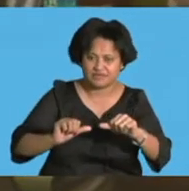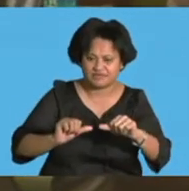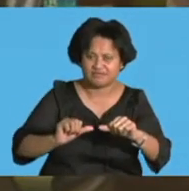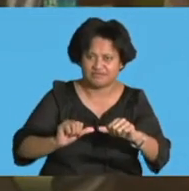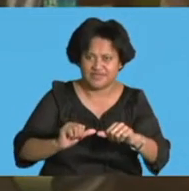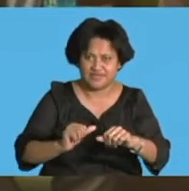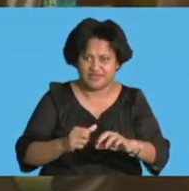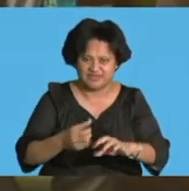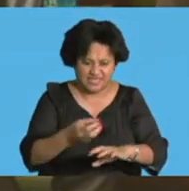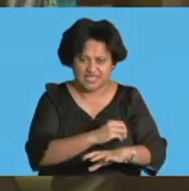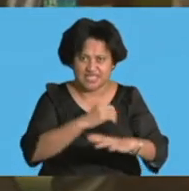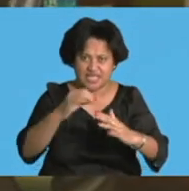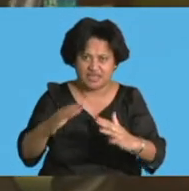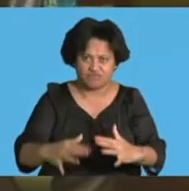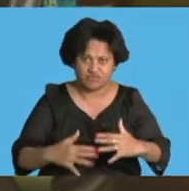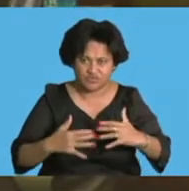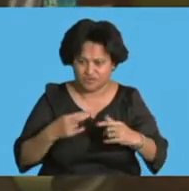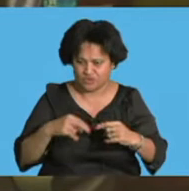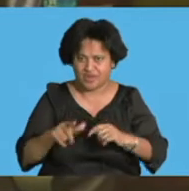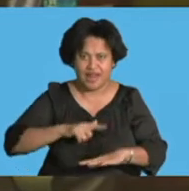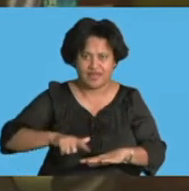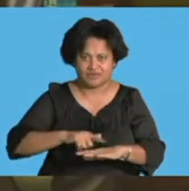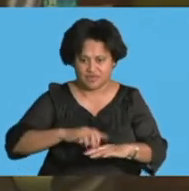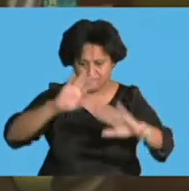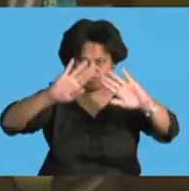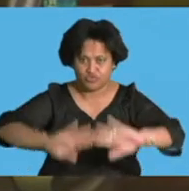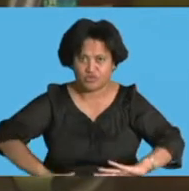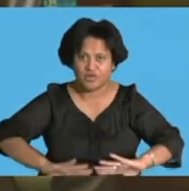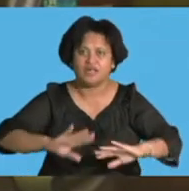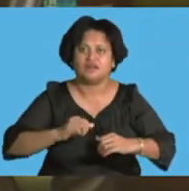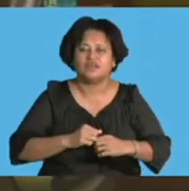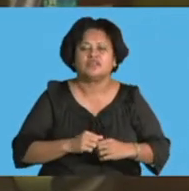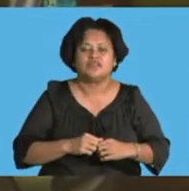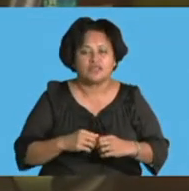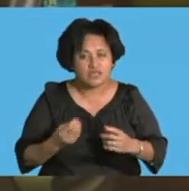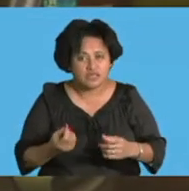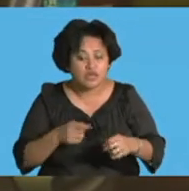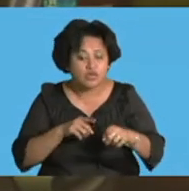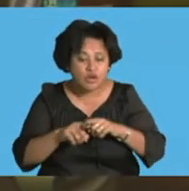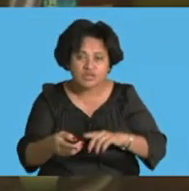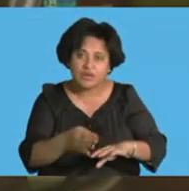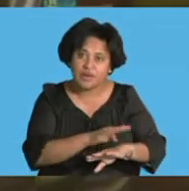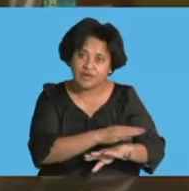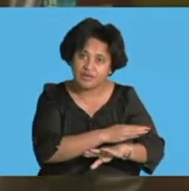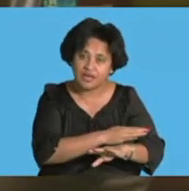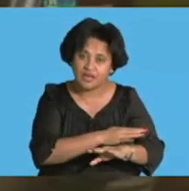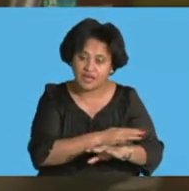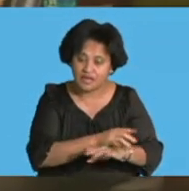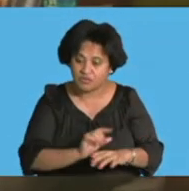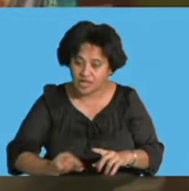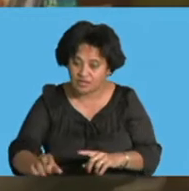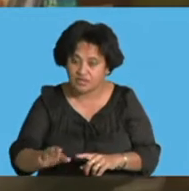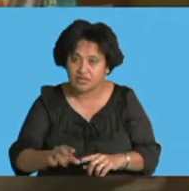from maritime islands to the urban market. Mr. Speaker said, many of the maritime shipping routes in Fiji are